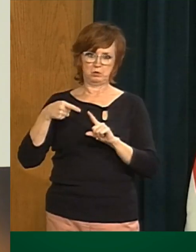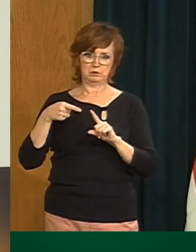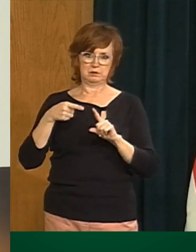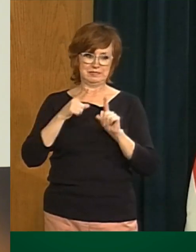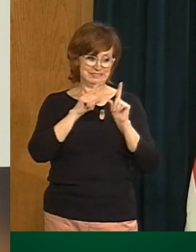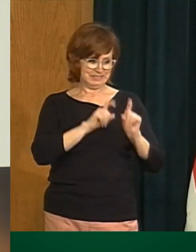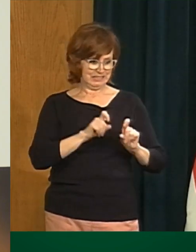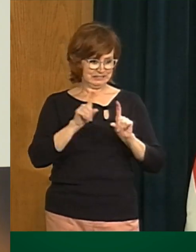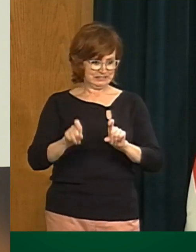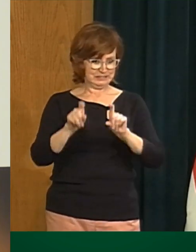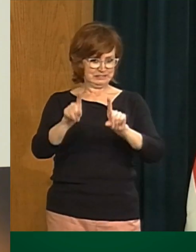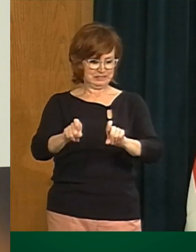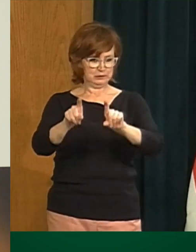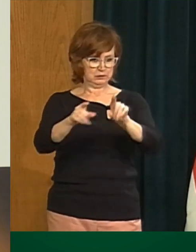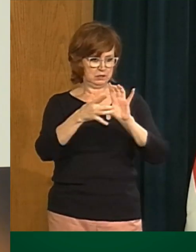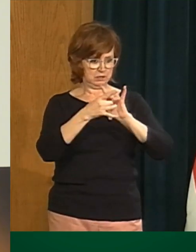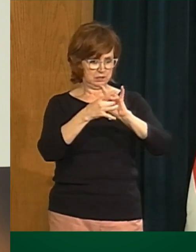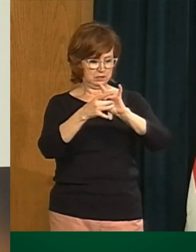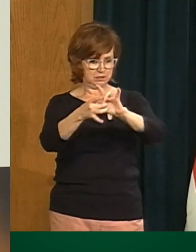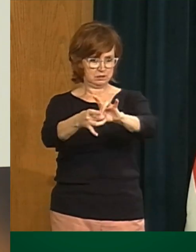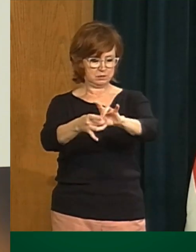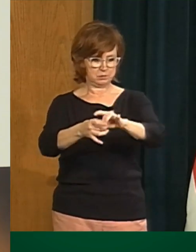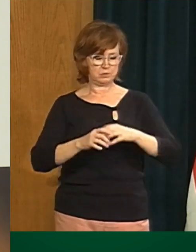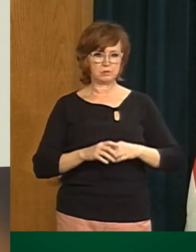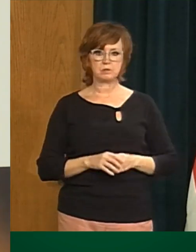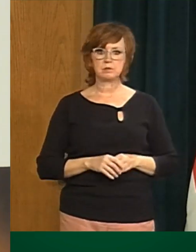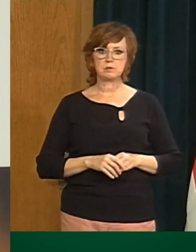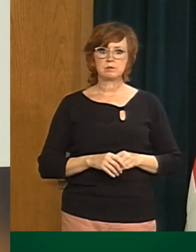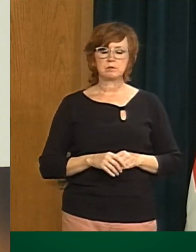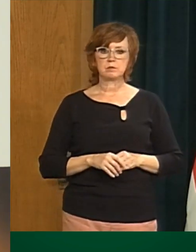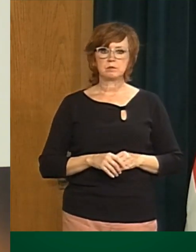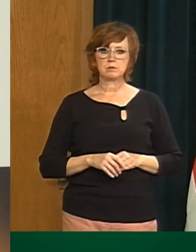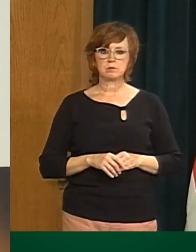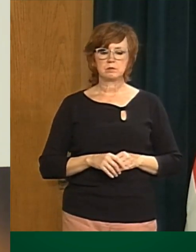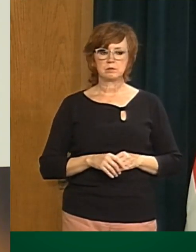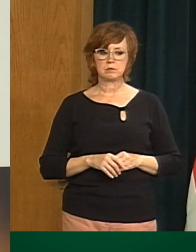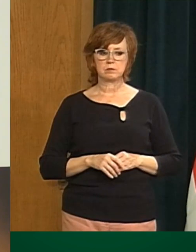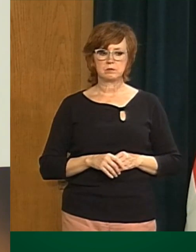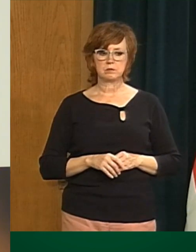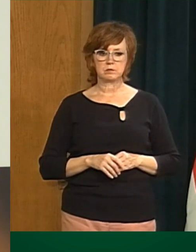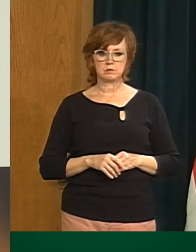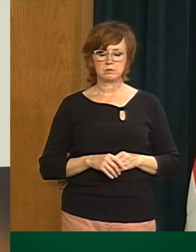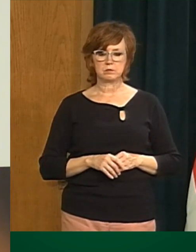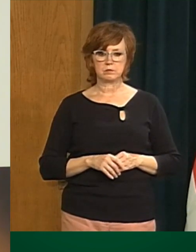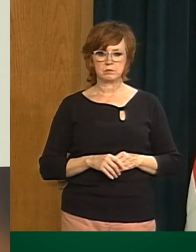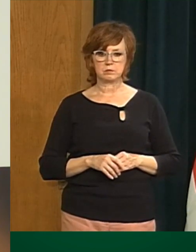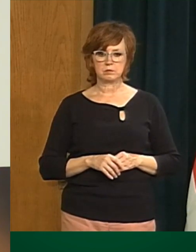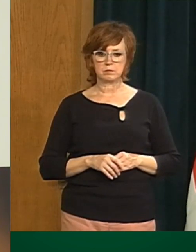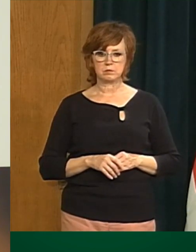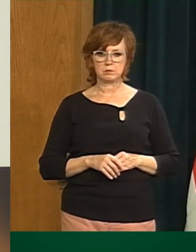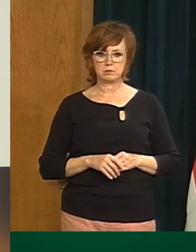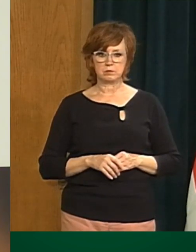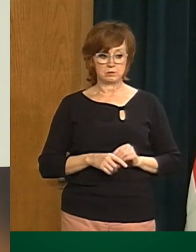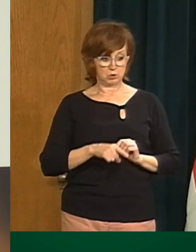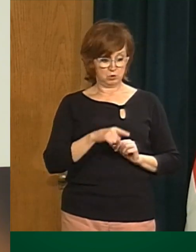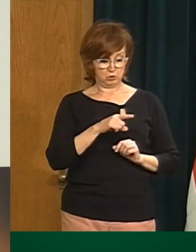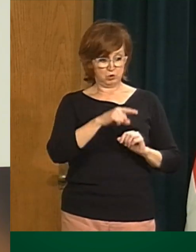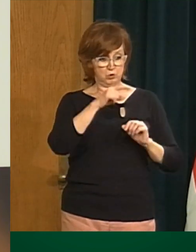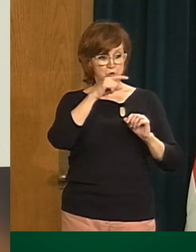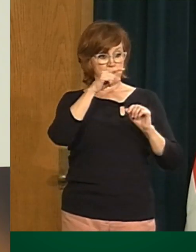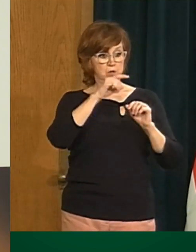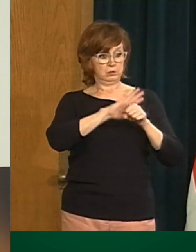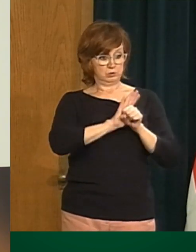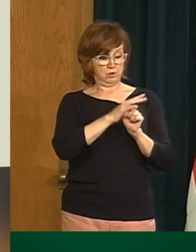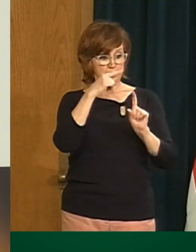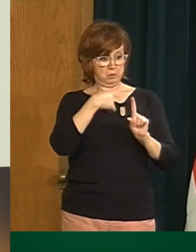testing and case contact investigation. It obviously informs the person that you are COVID positive, you have to isolate for 2